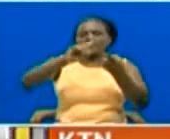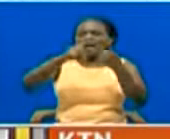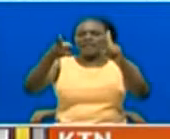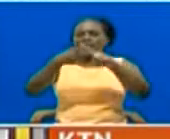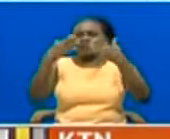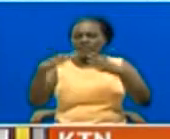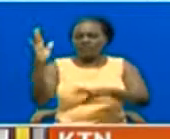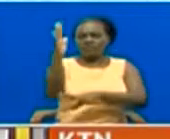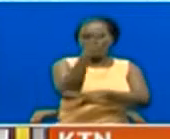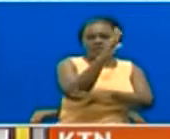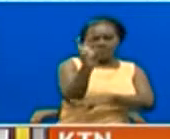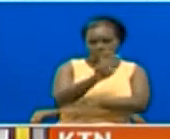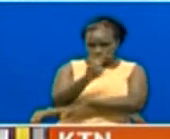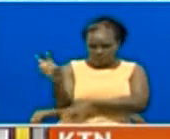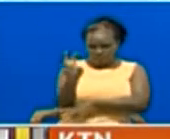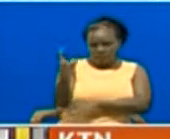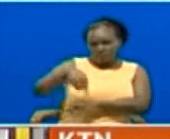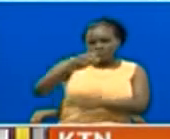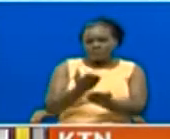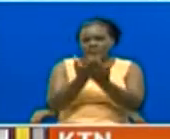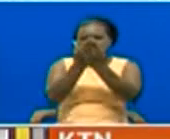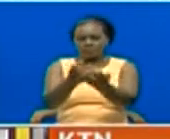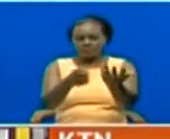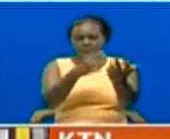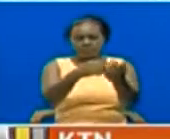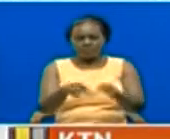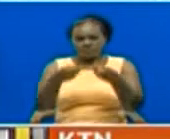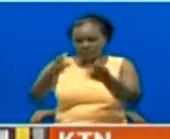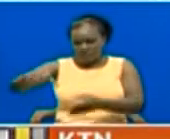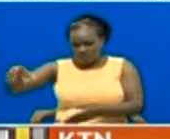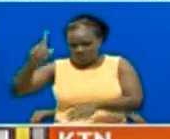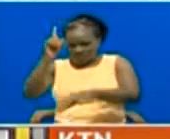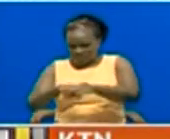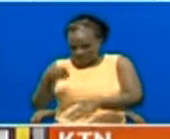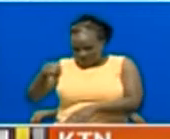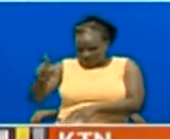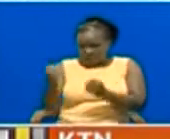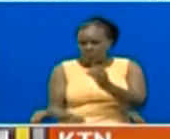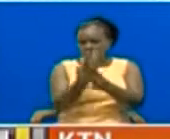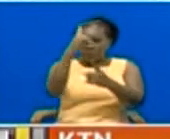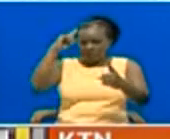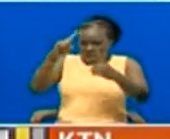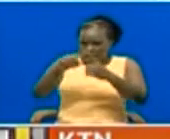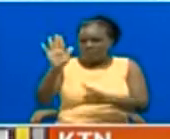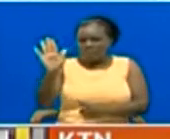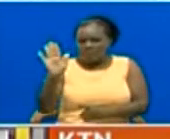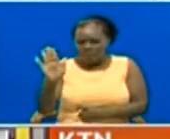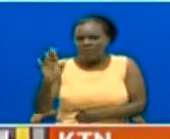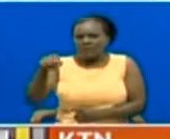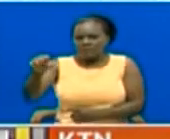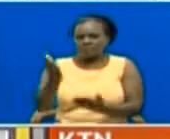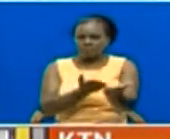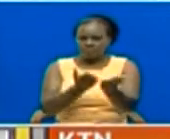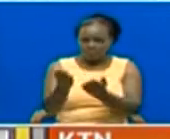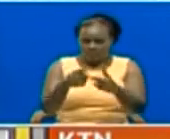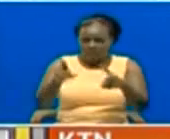for forest assessment. We are providing these figures to the county so that as they set up their targets, as they go and start